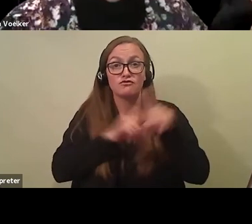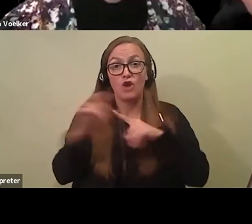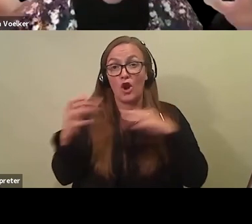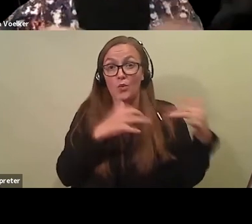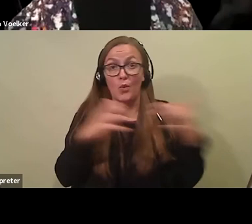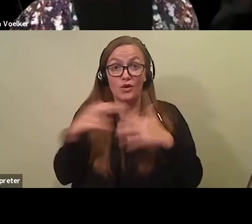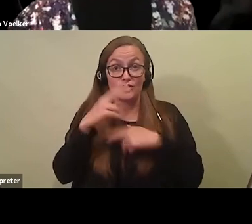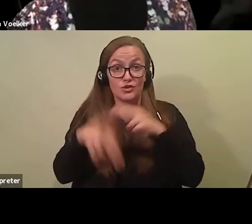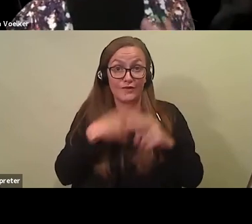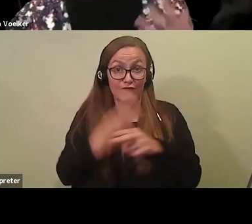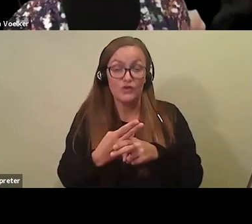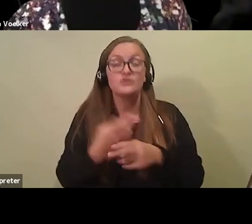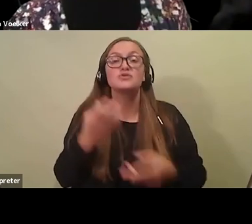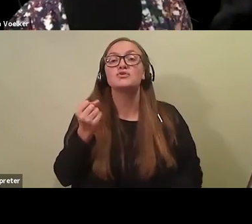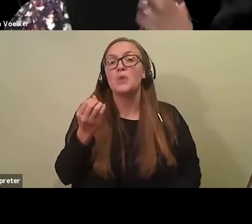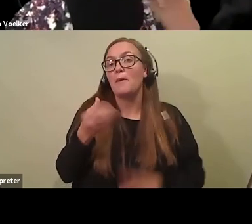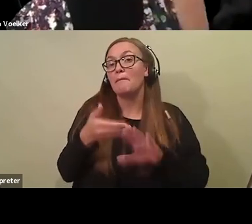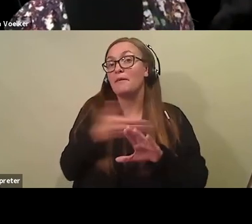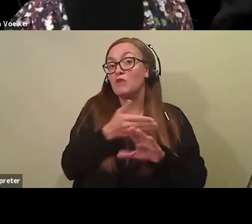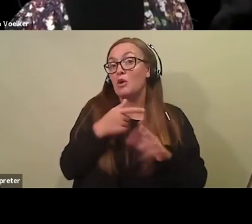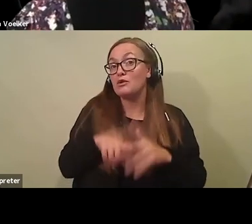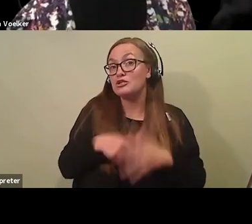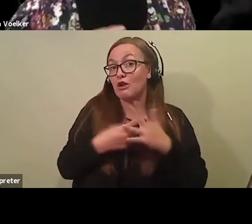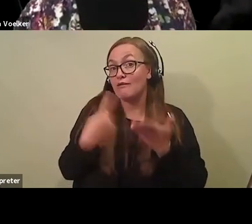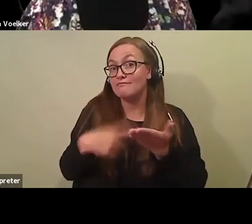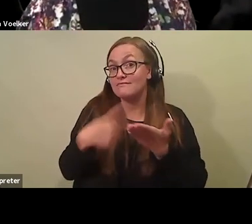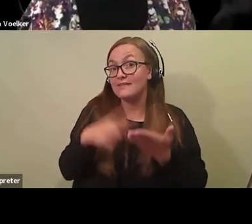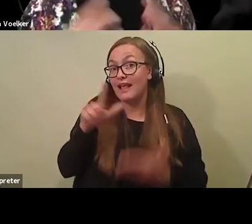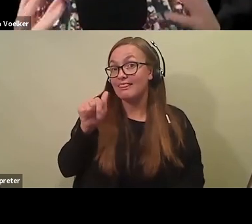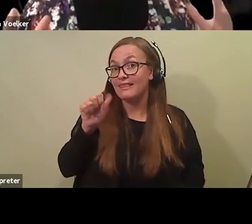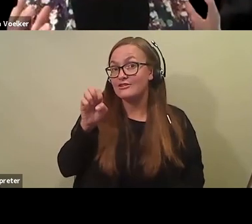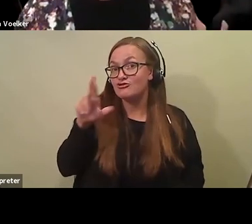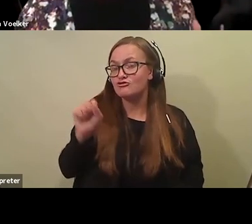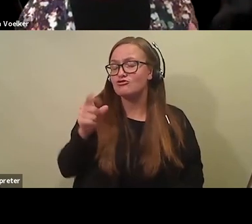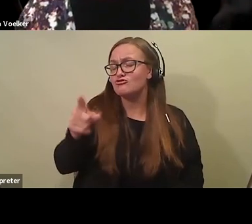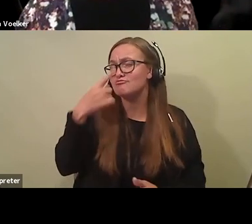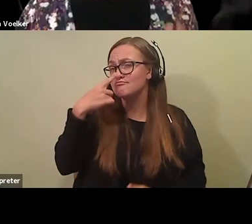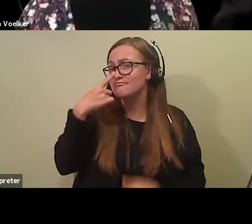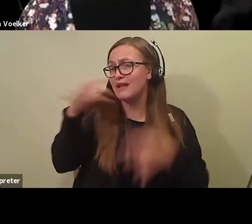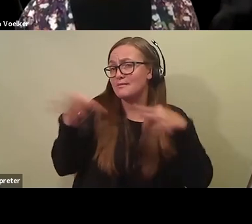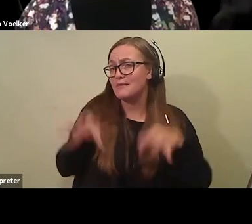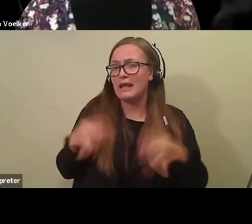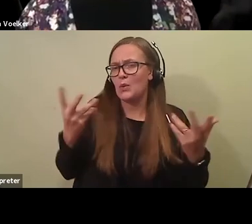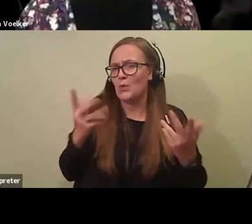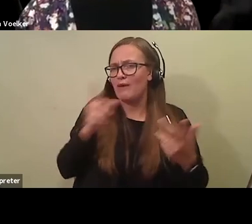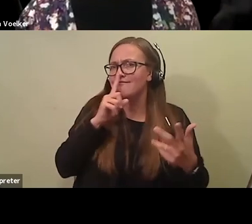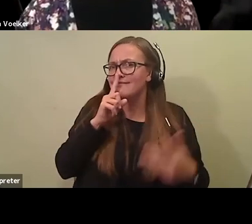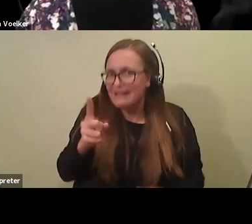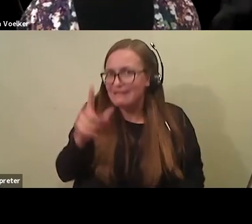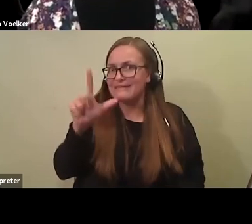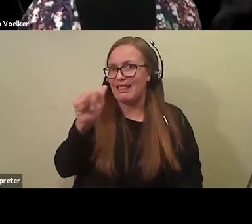begin the laser talk, I'm wondering if you could just give us a little bit of background on what actually is a laser and how does it work?